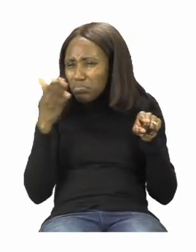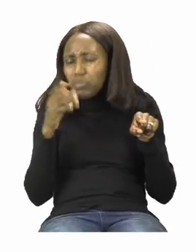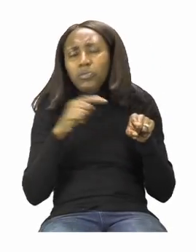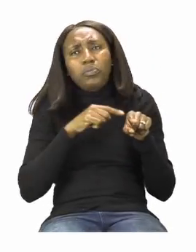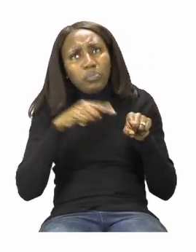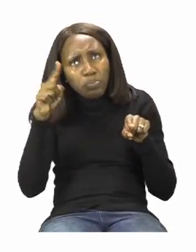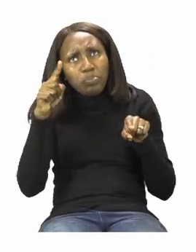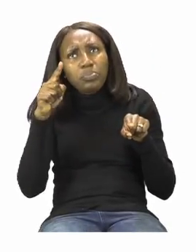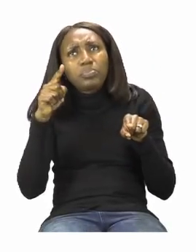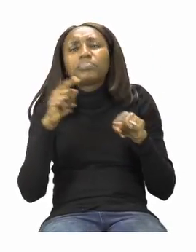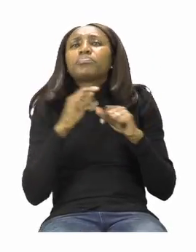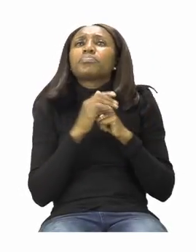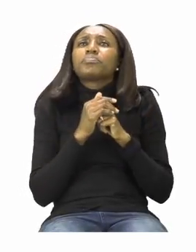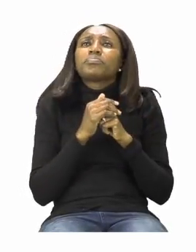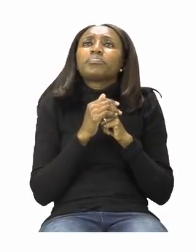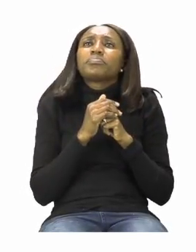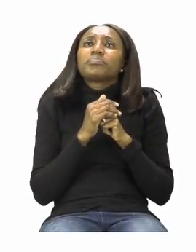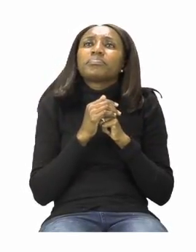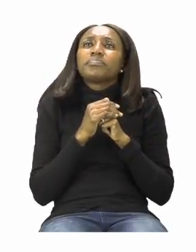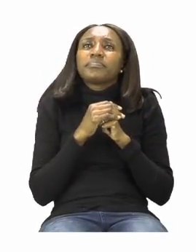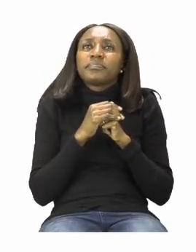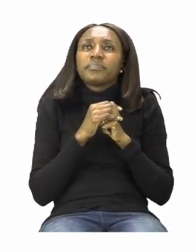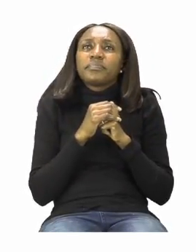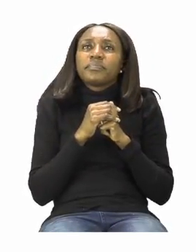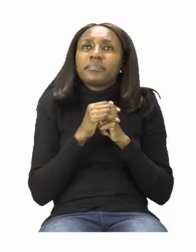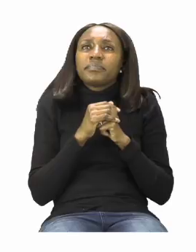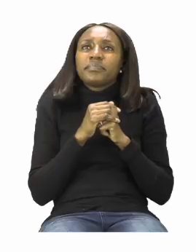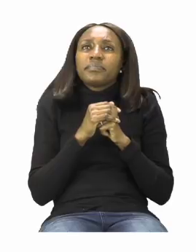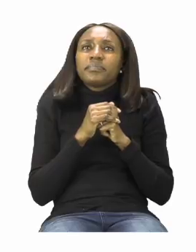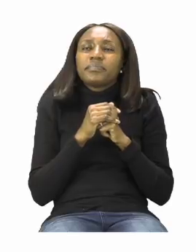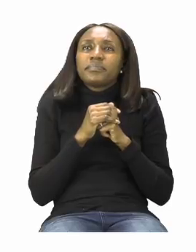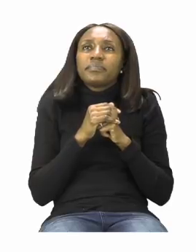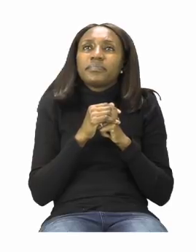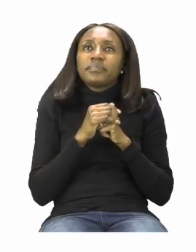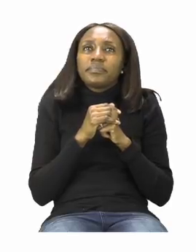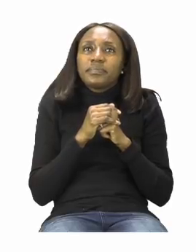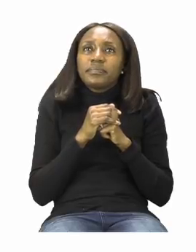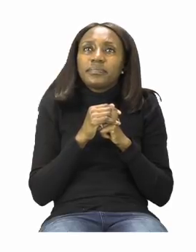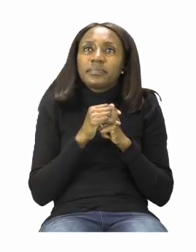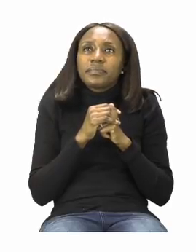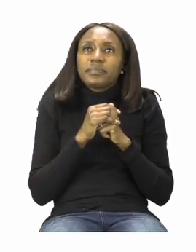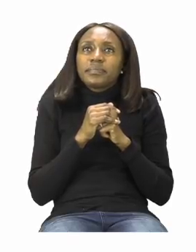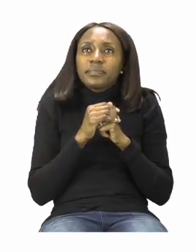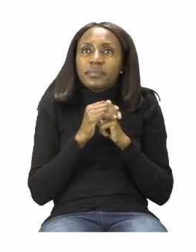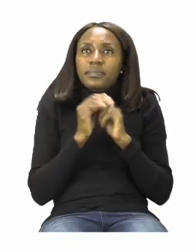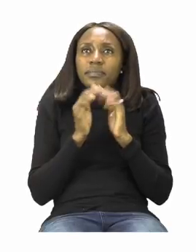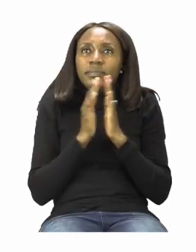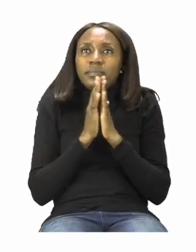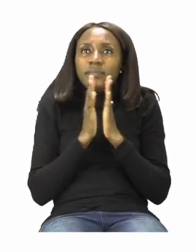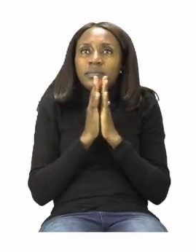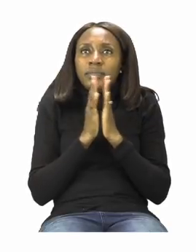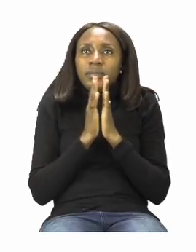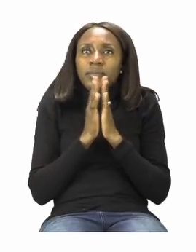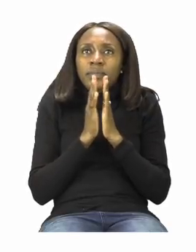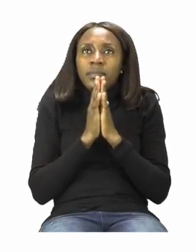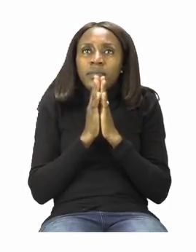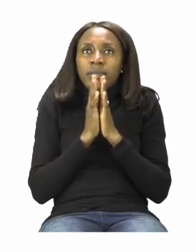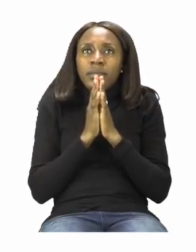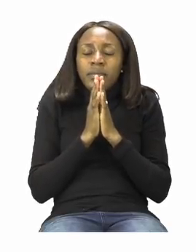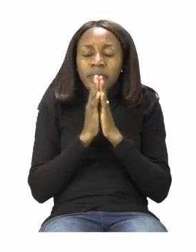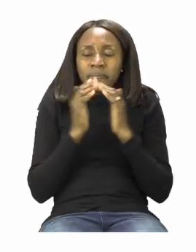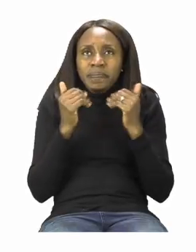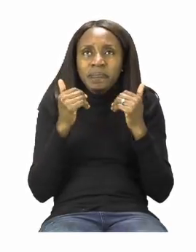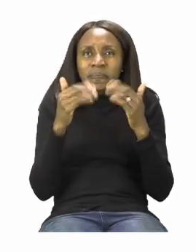use different colors for your lines. Just make sure that when you are doing your lines, you